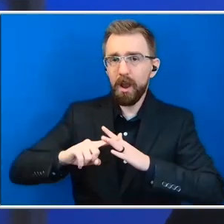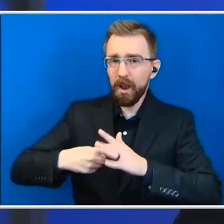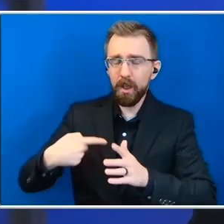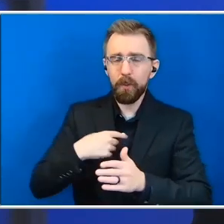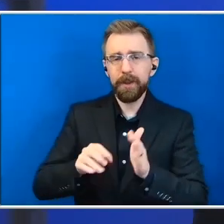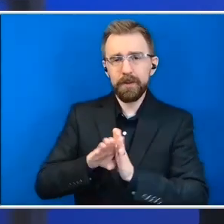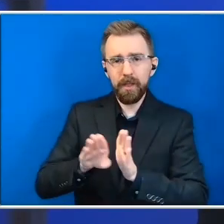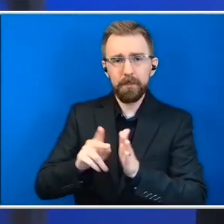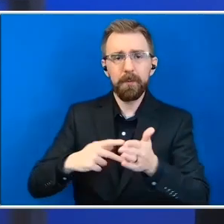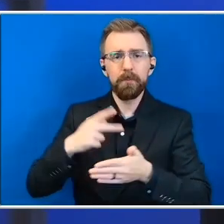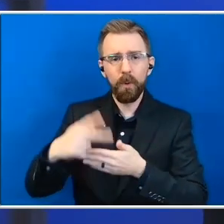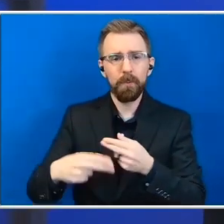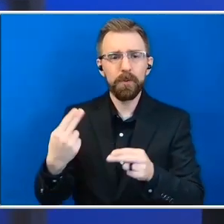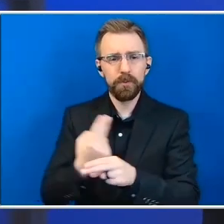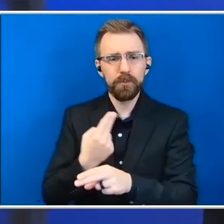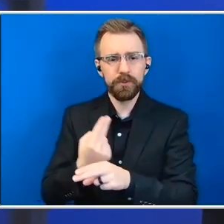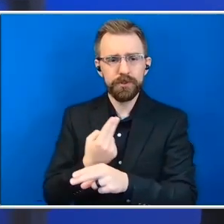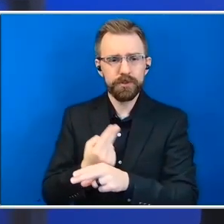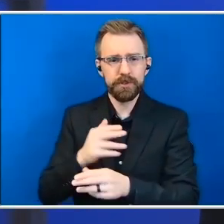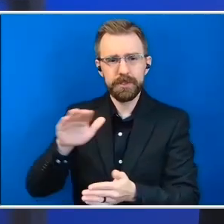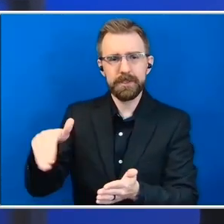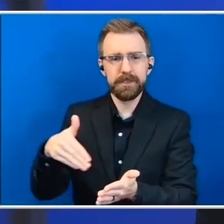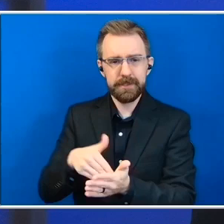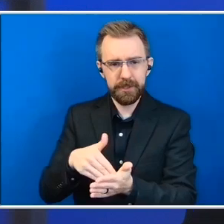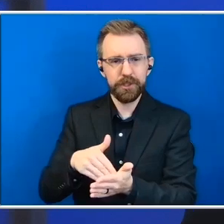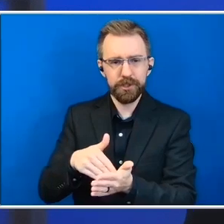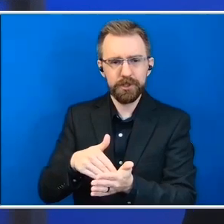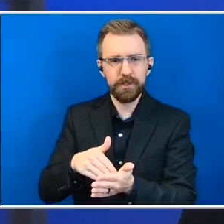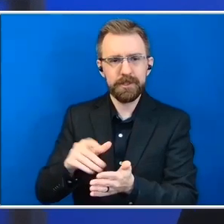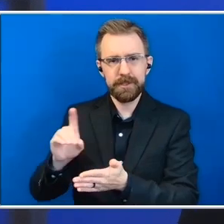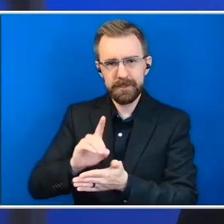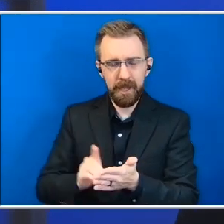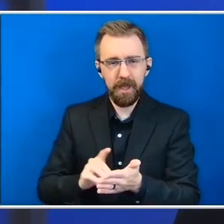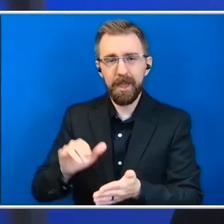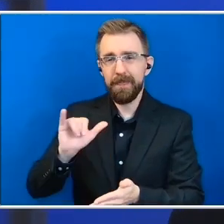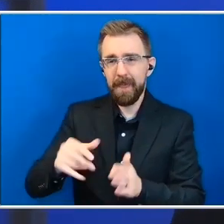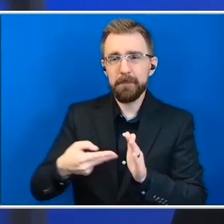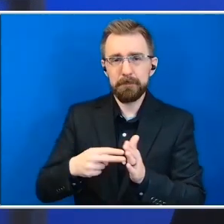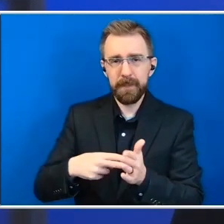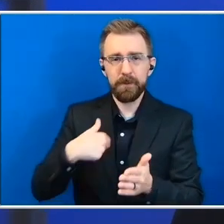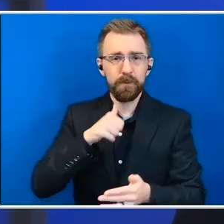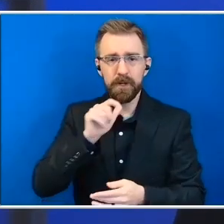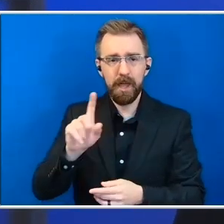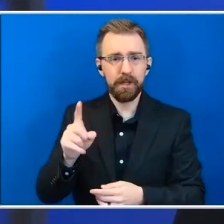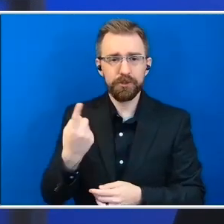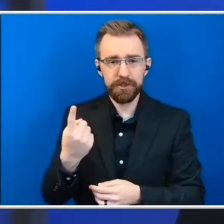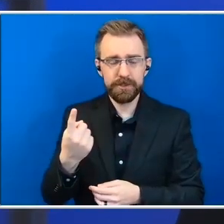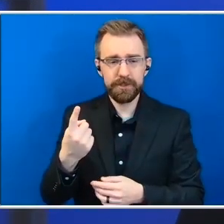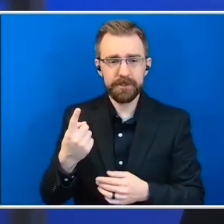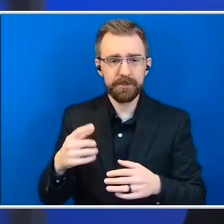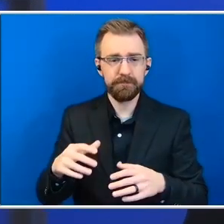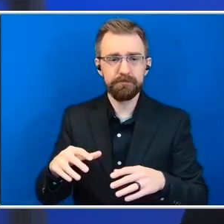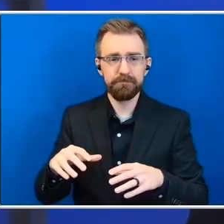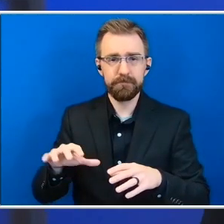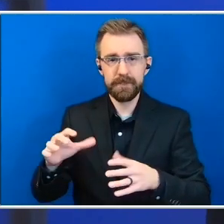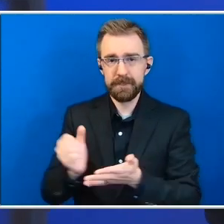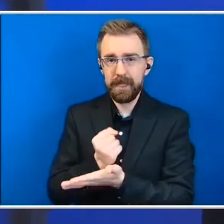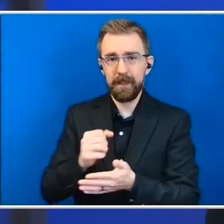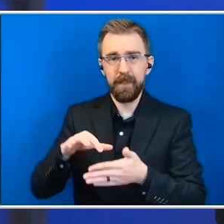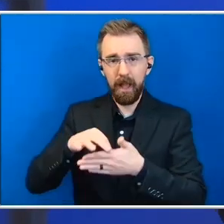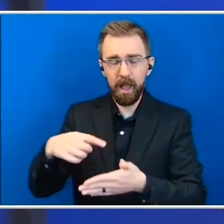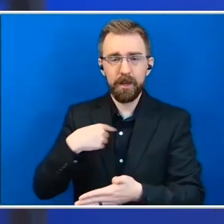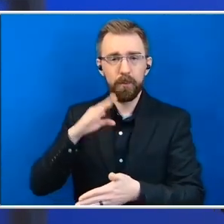using user-centered design. And that means we're not just taking the content that we know works from